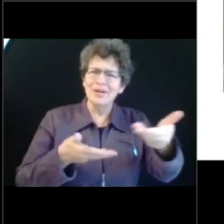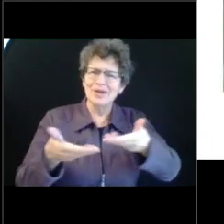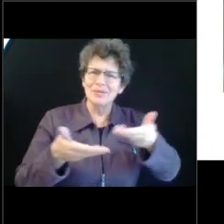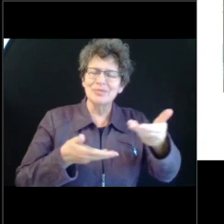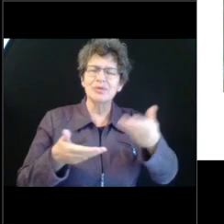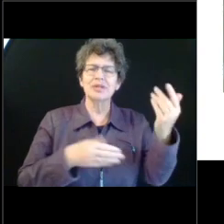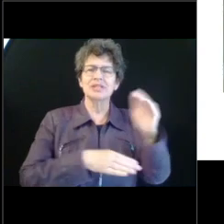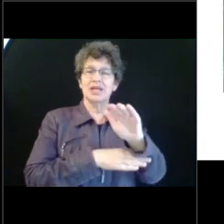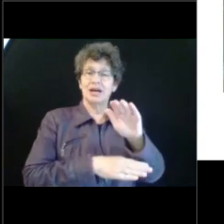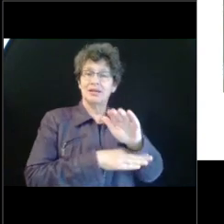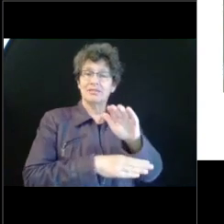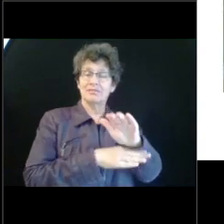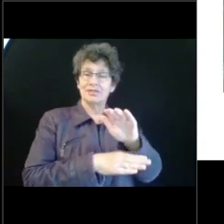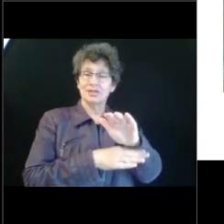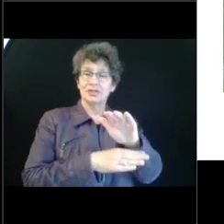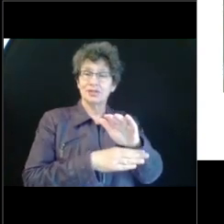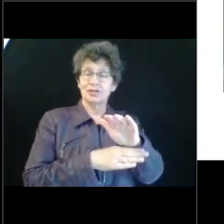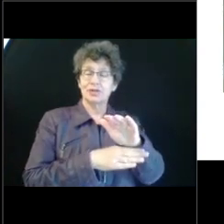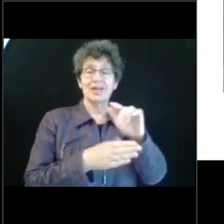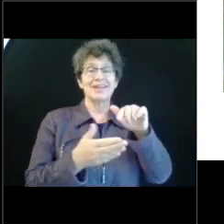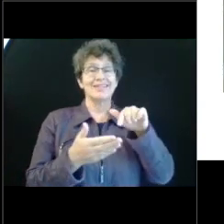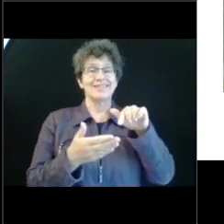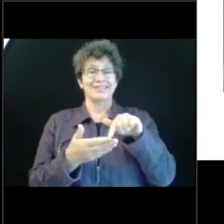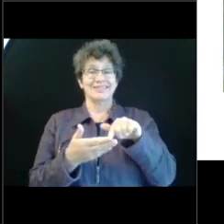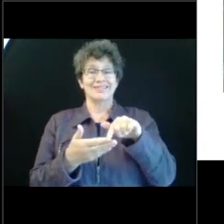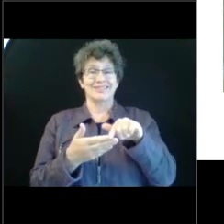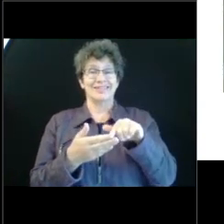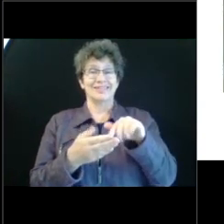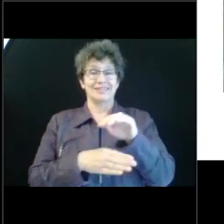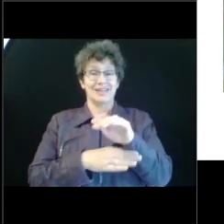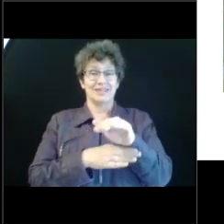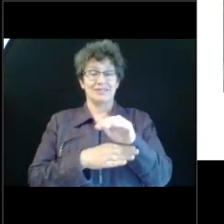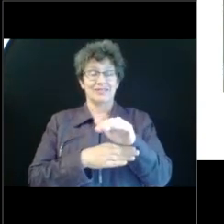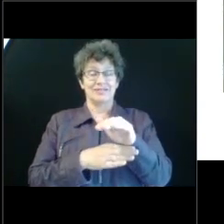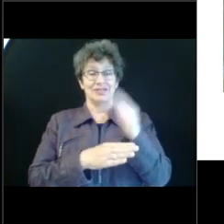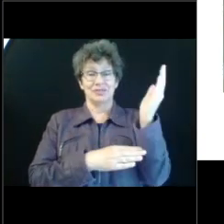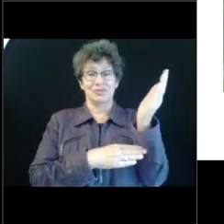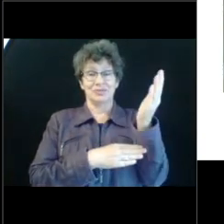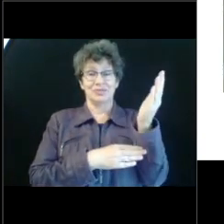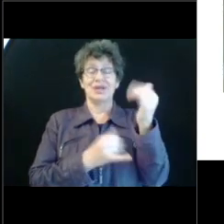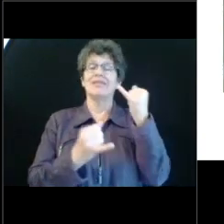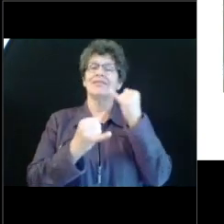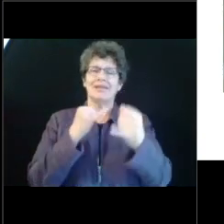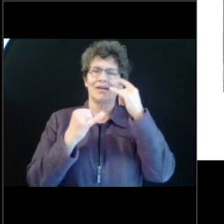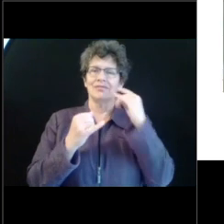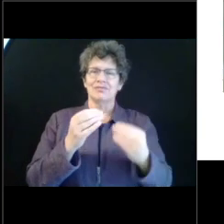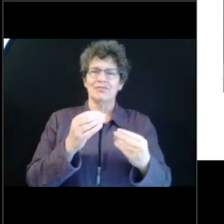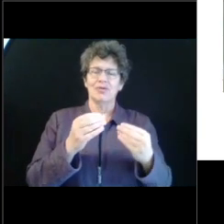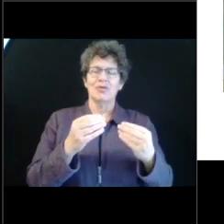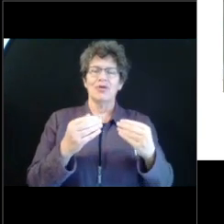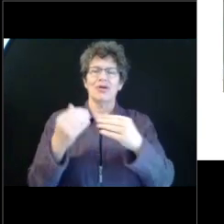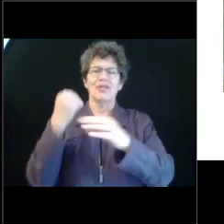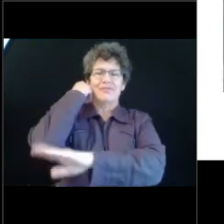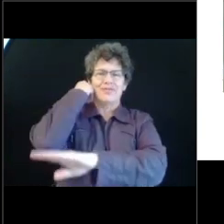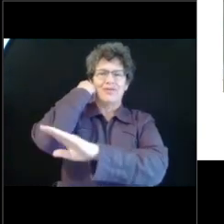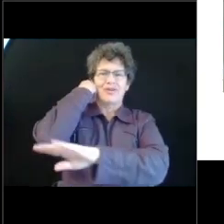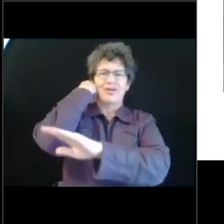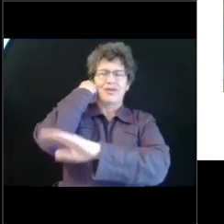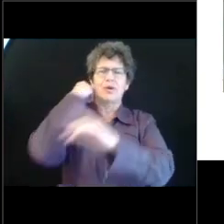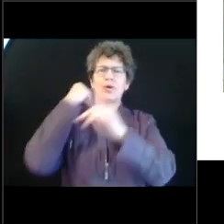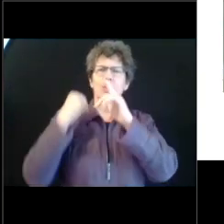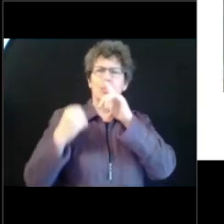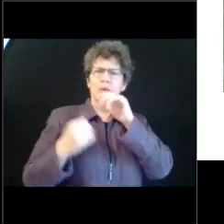be the last of our fall series, and we have an exciting array of speakers for you today.